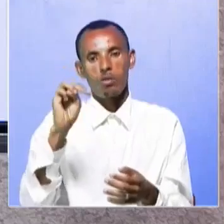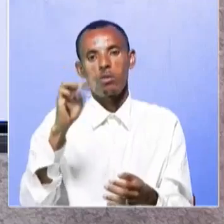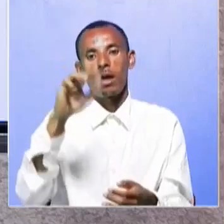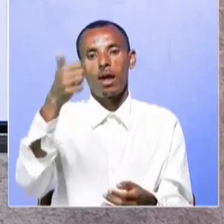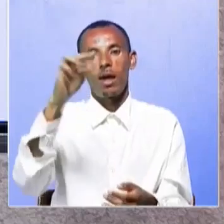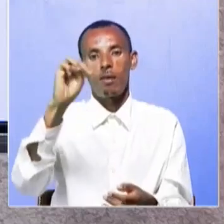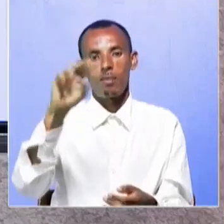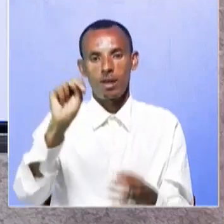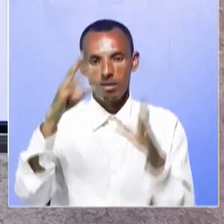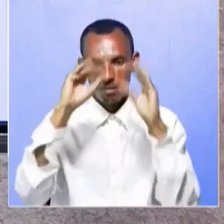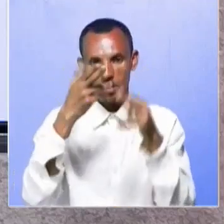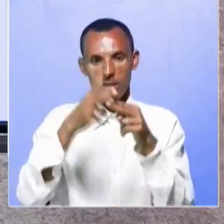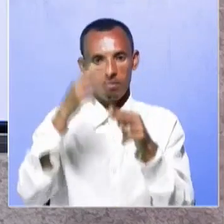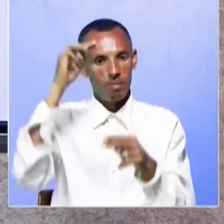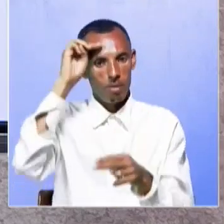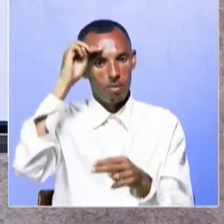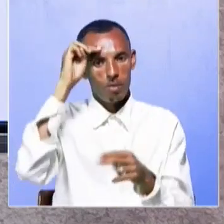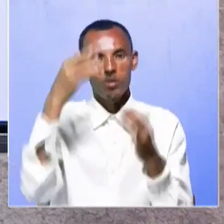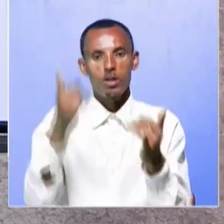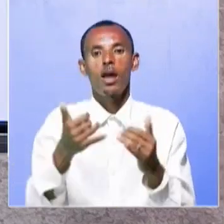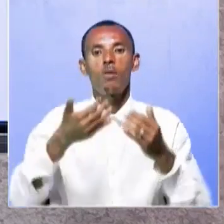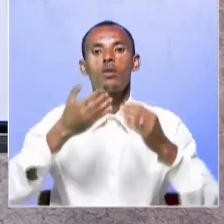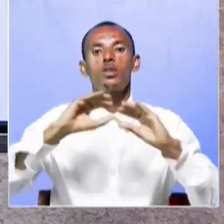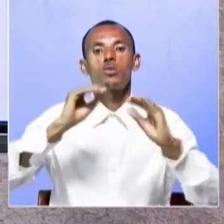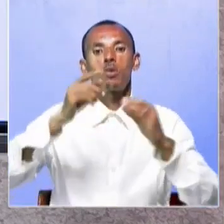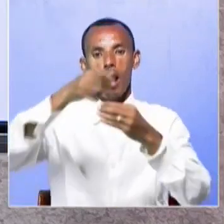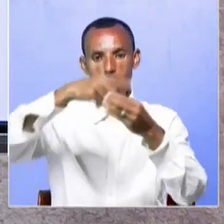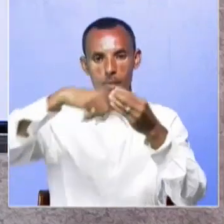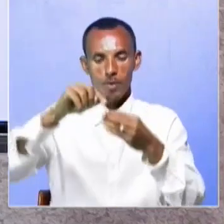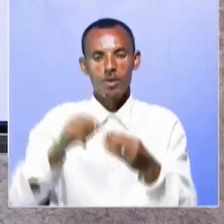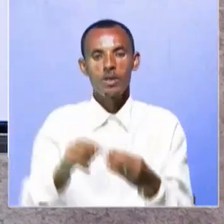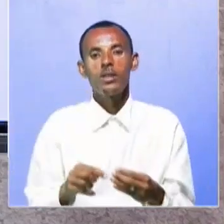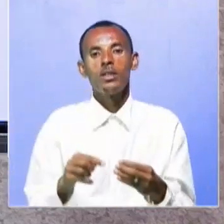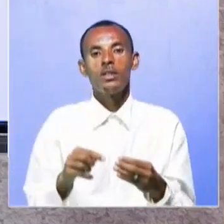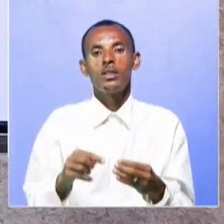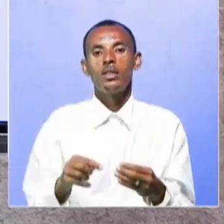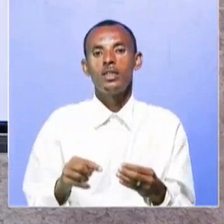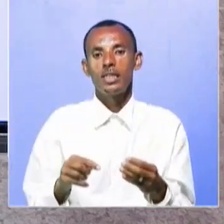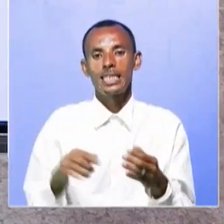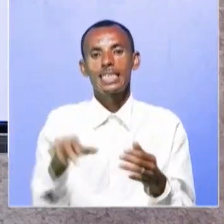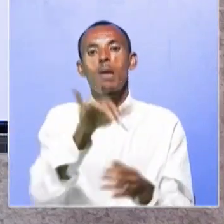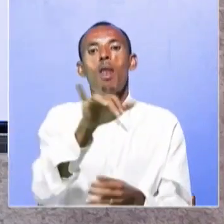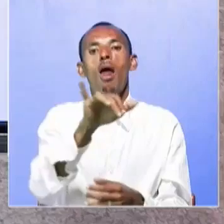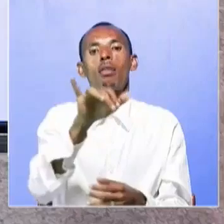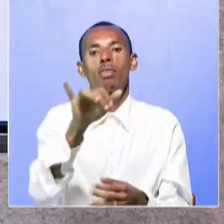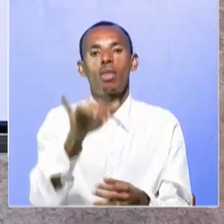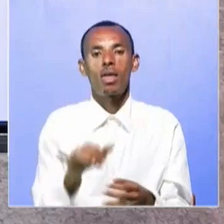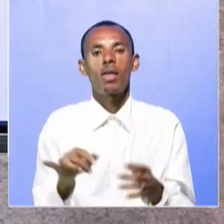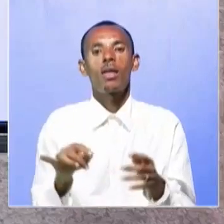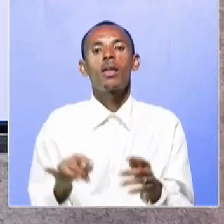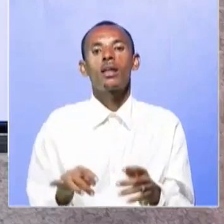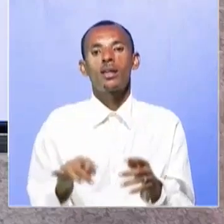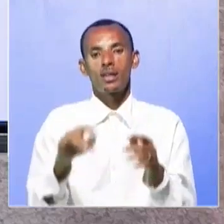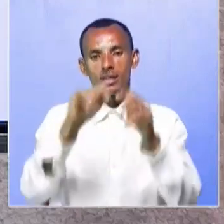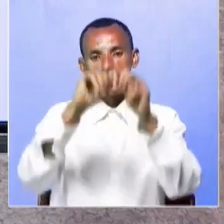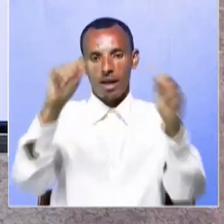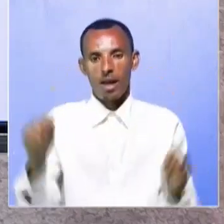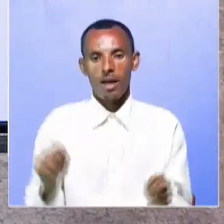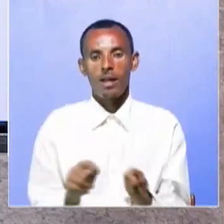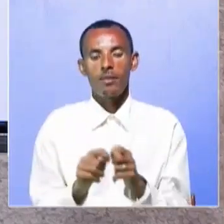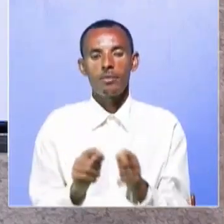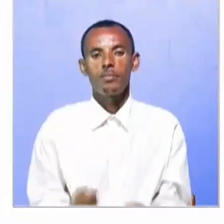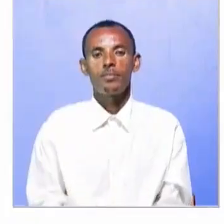Teacher Mamu. Today I will teach you about tests for similarity of triangles. Okay?